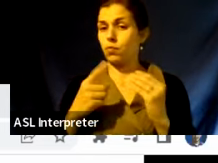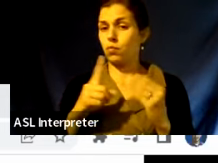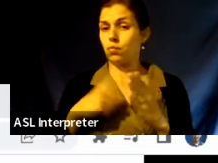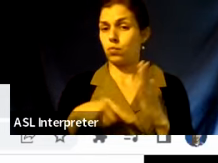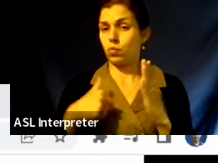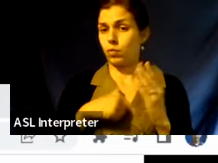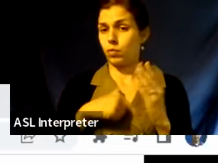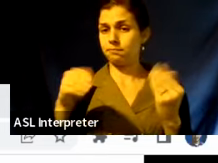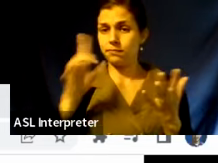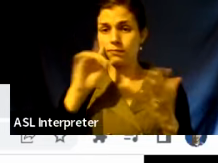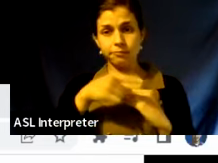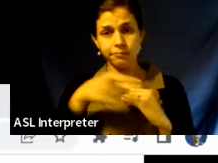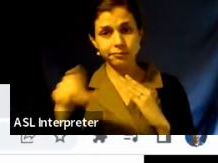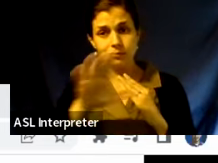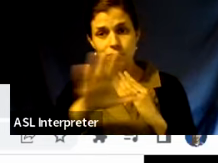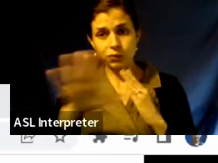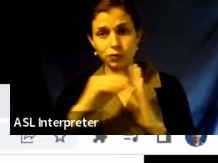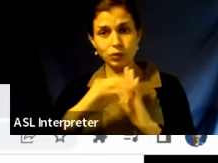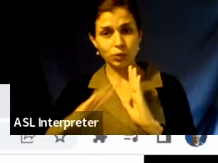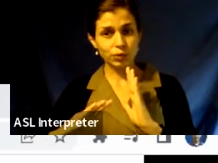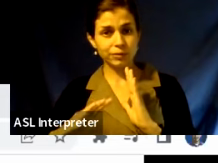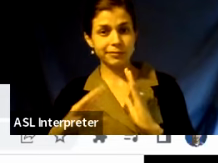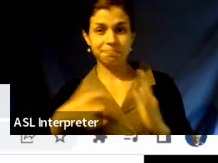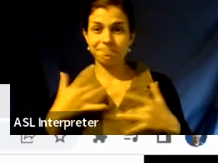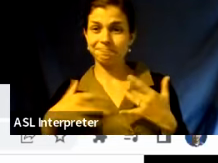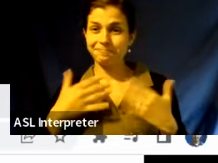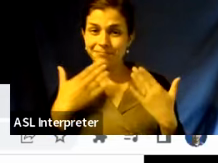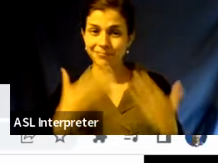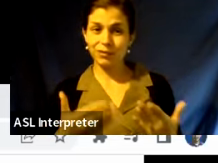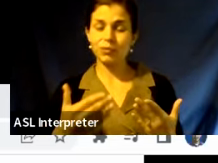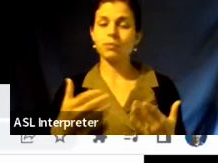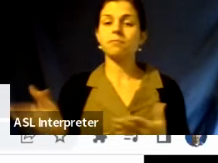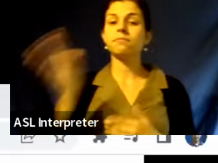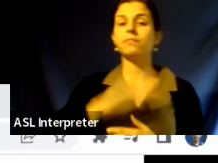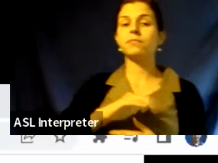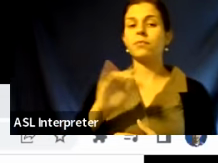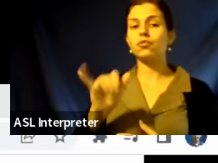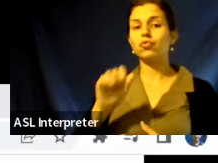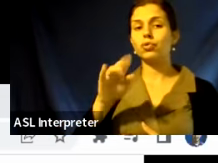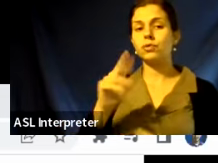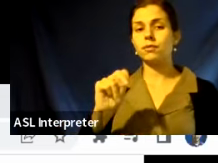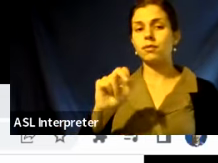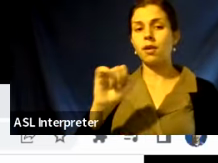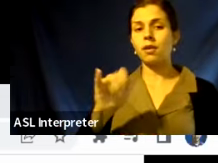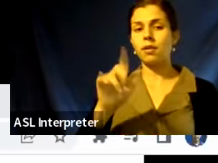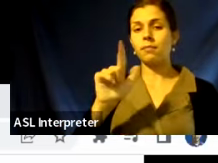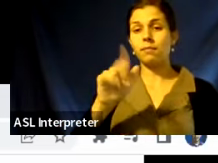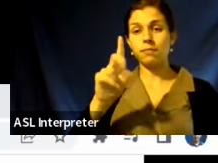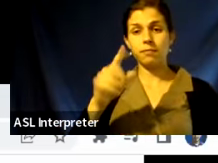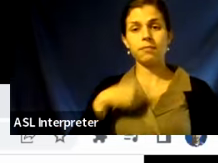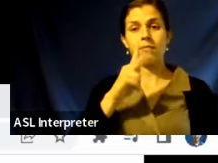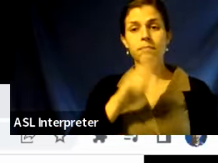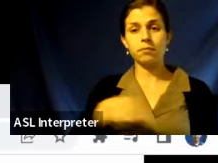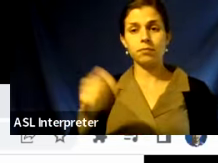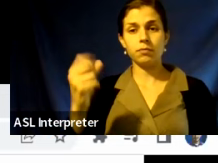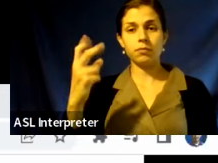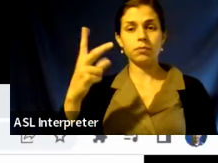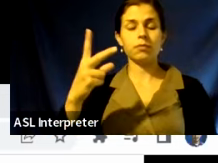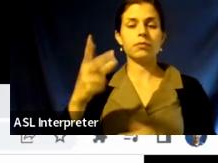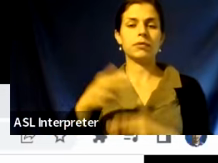realm. Thank you, Sean and Chris. My name is Jason Alod. I'm the K-12 Interim Director of Student